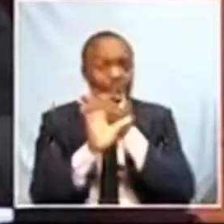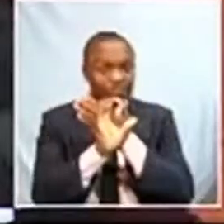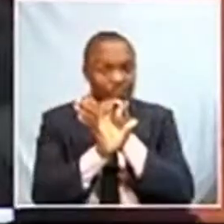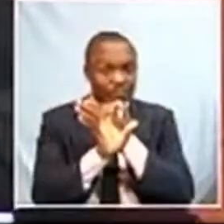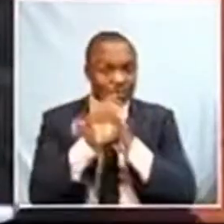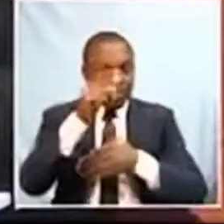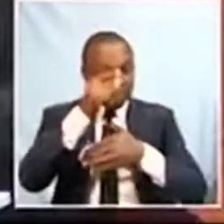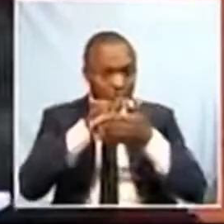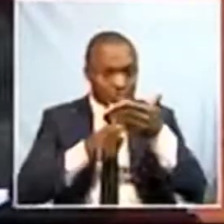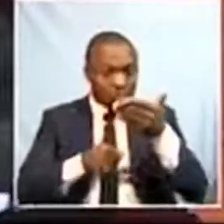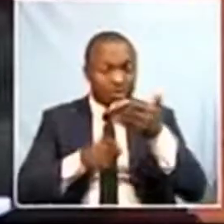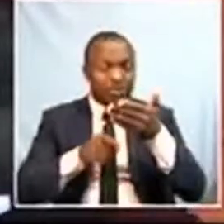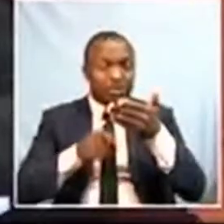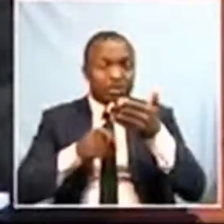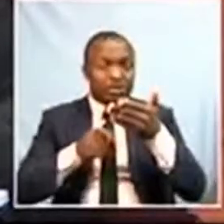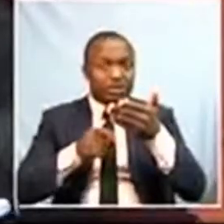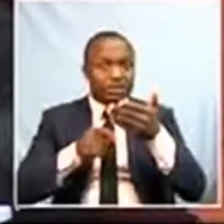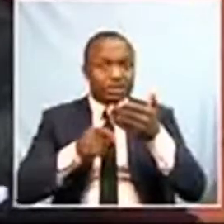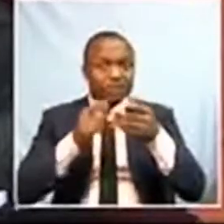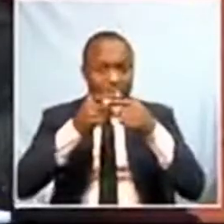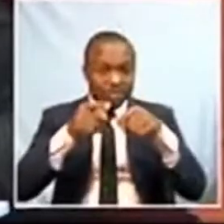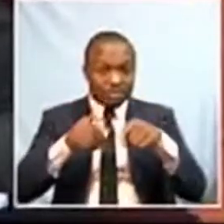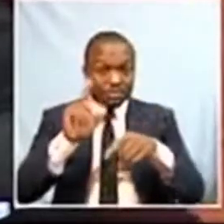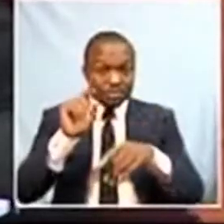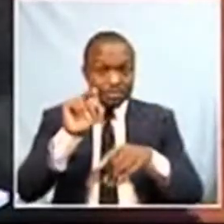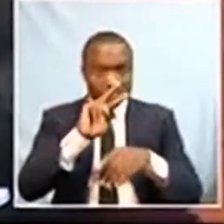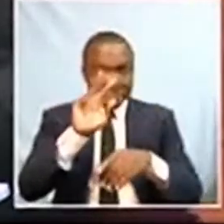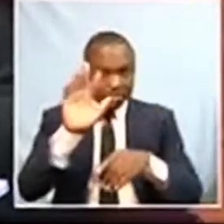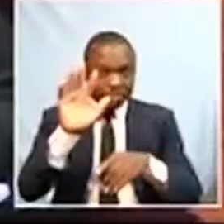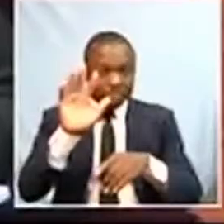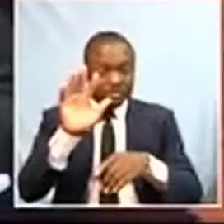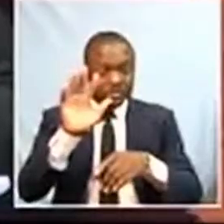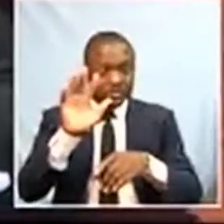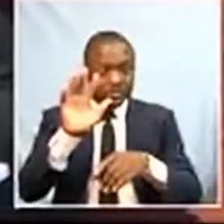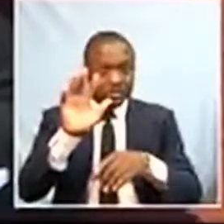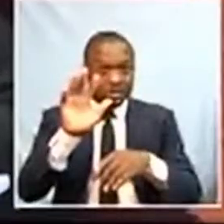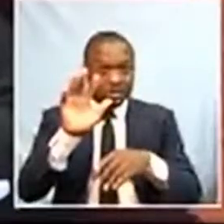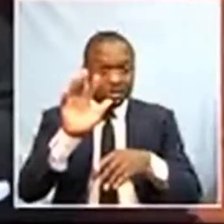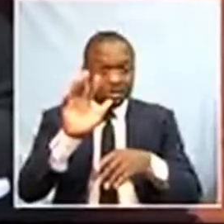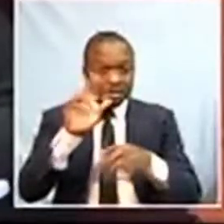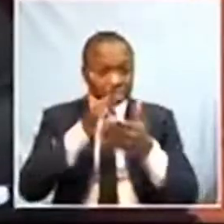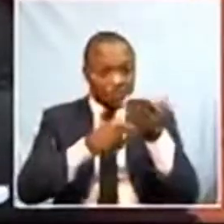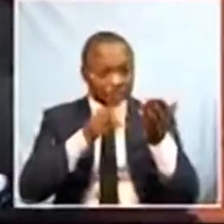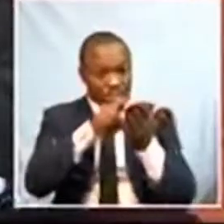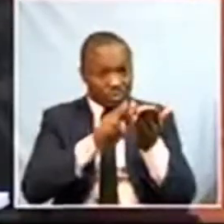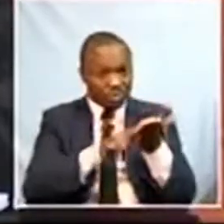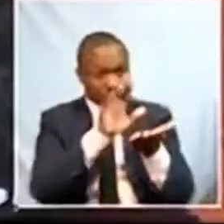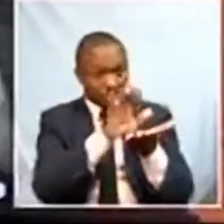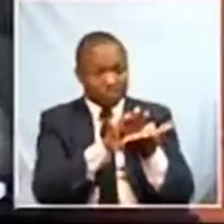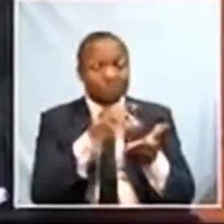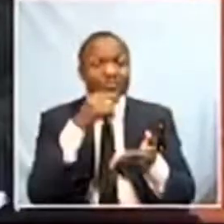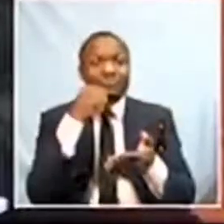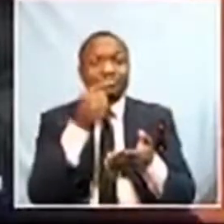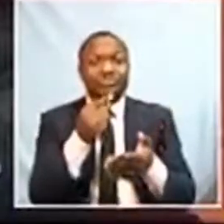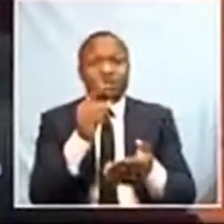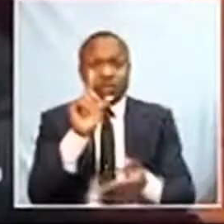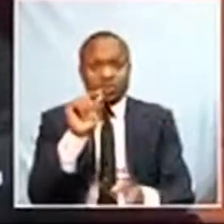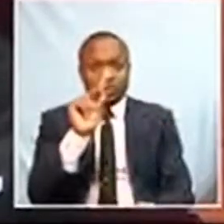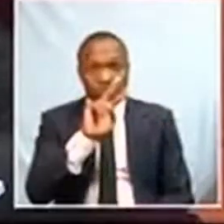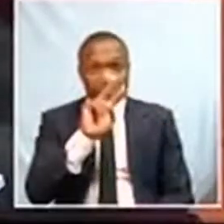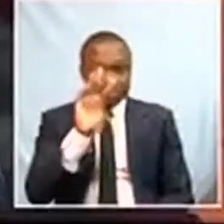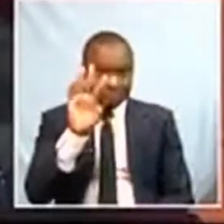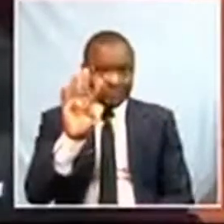includes what is obtained in 2025 as well. But what is in the report that is submitted, we have said